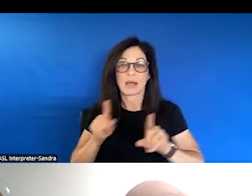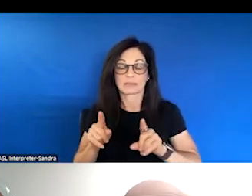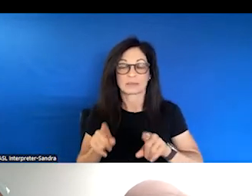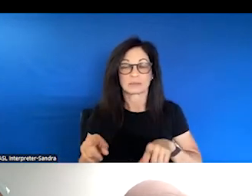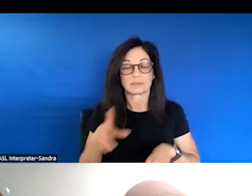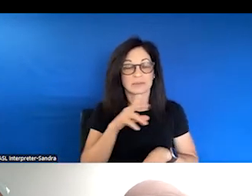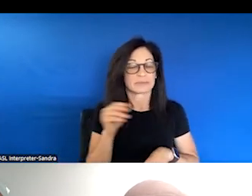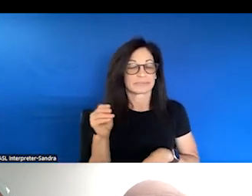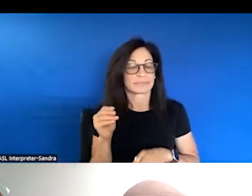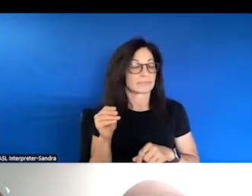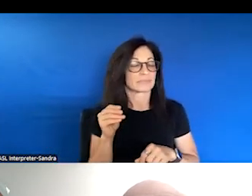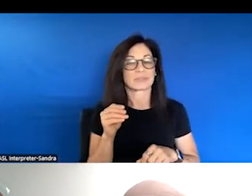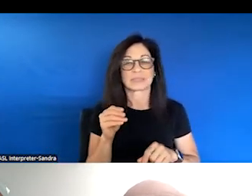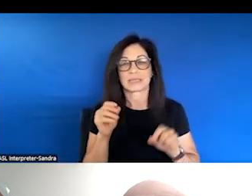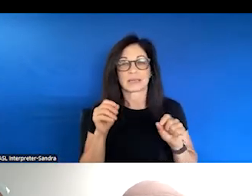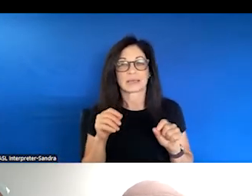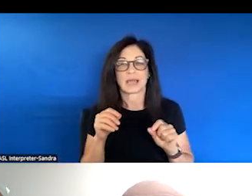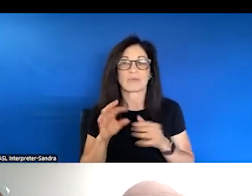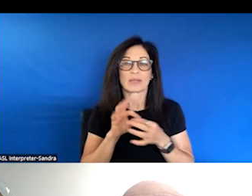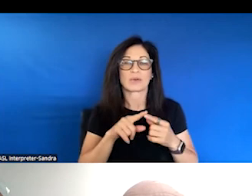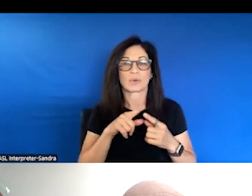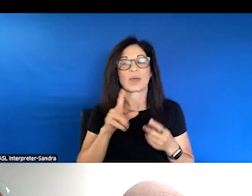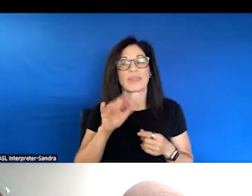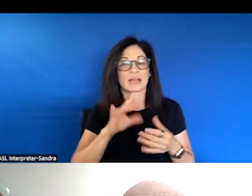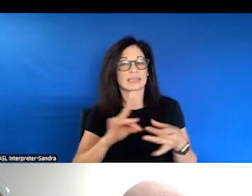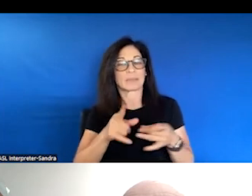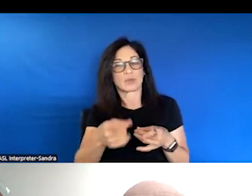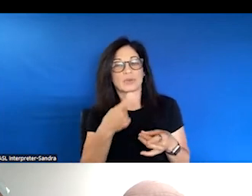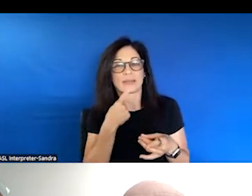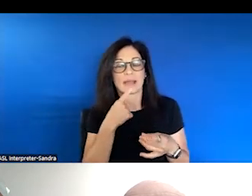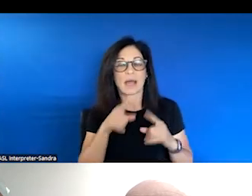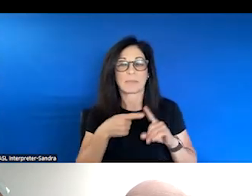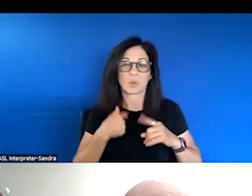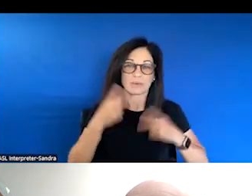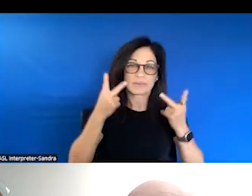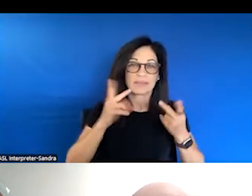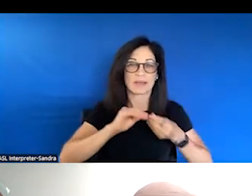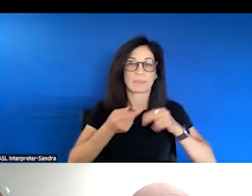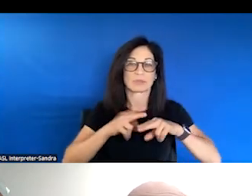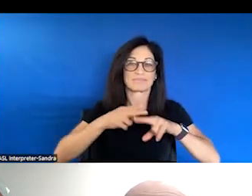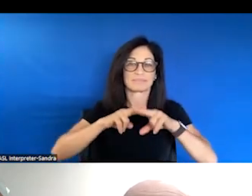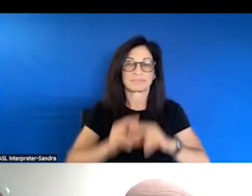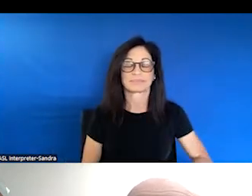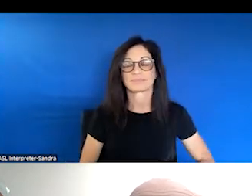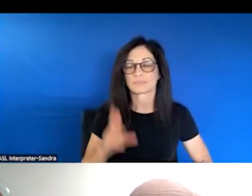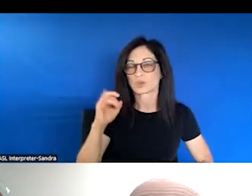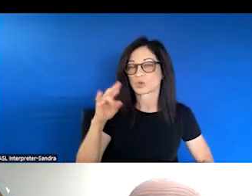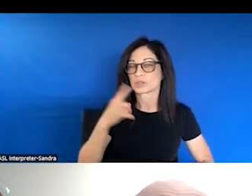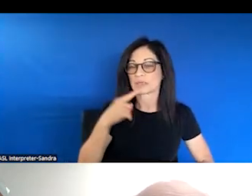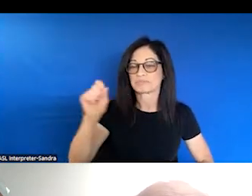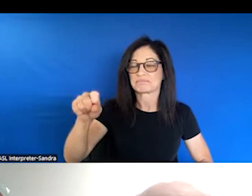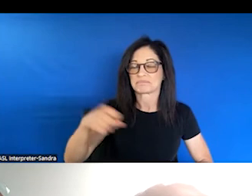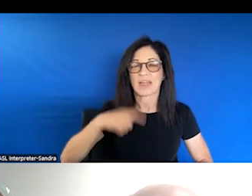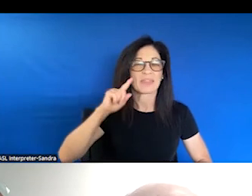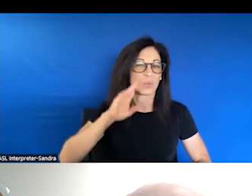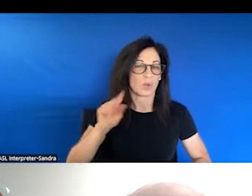addition to the statement you made that we've seen that volume increase. Yeah. So I mean, I think we will